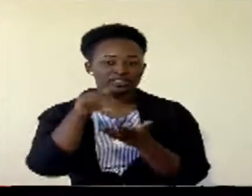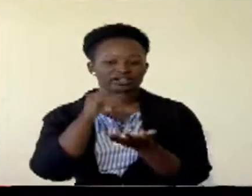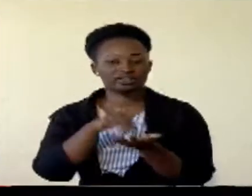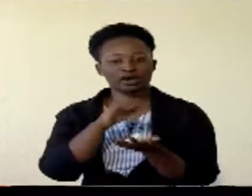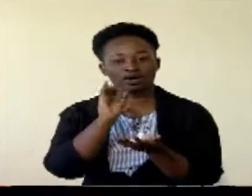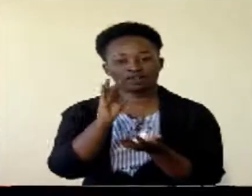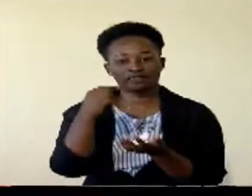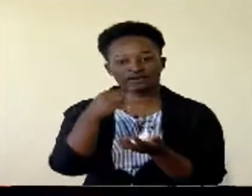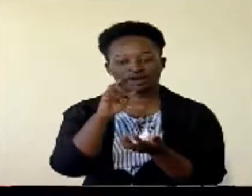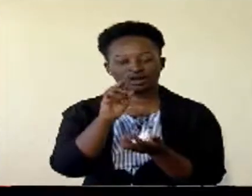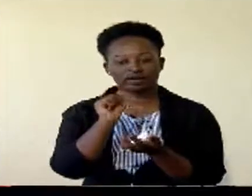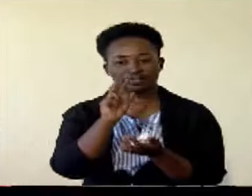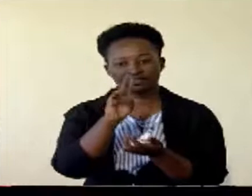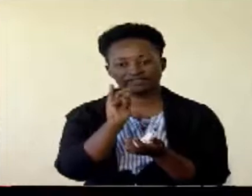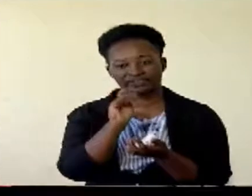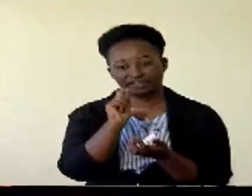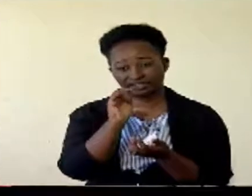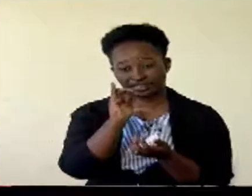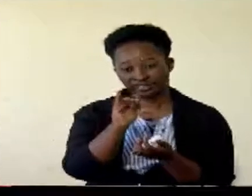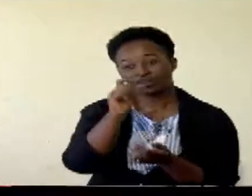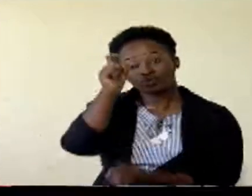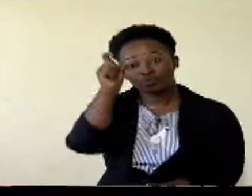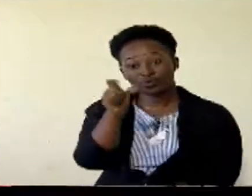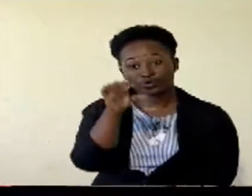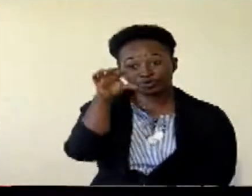gravity. So a short person